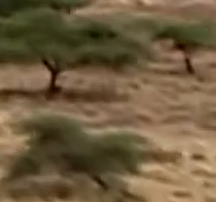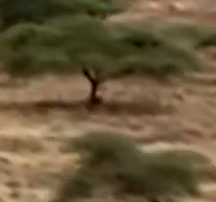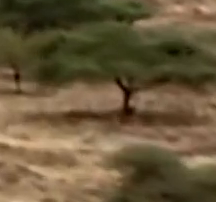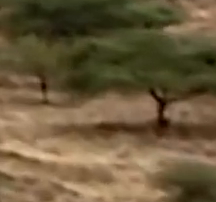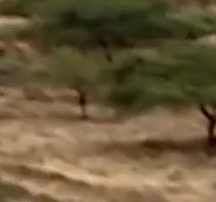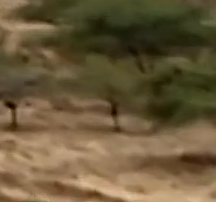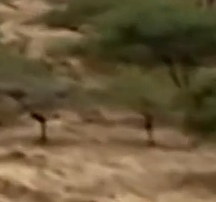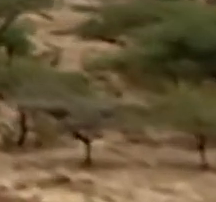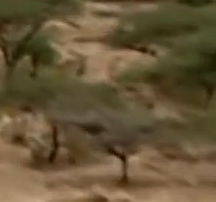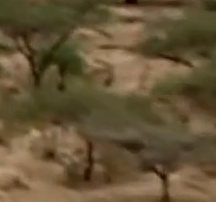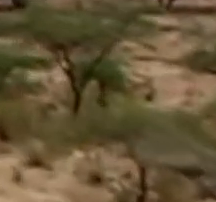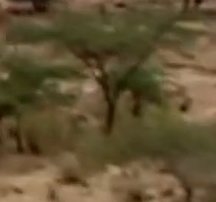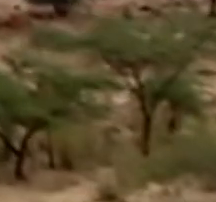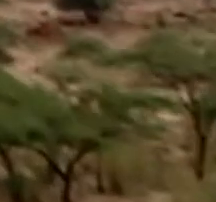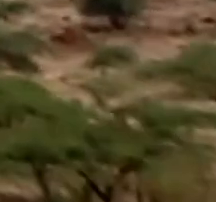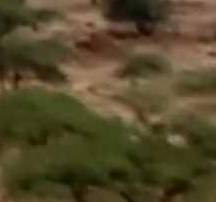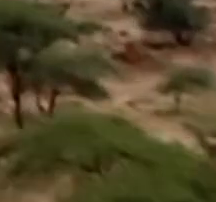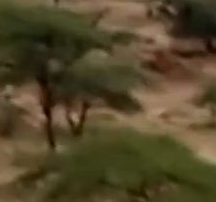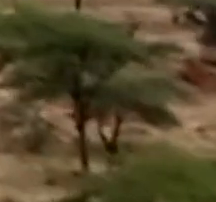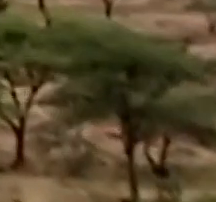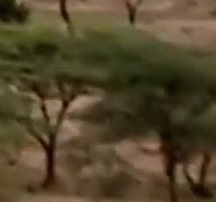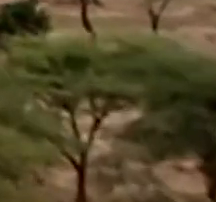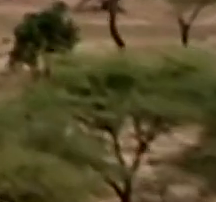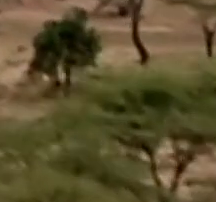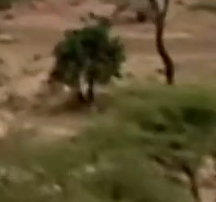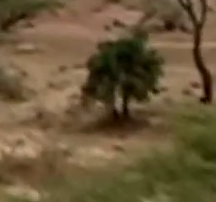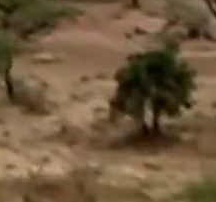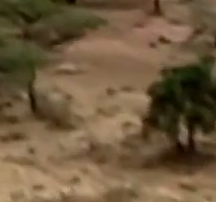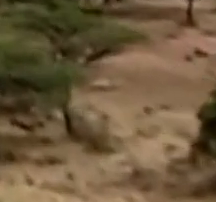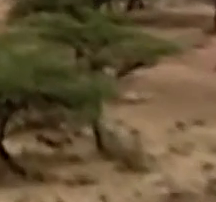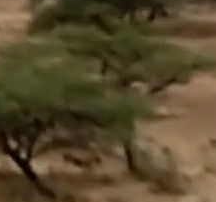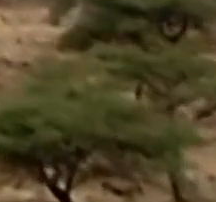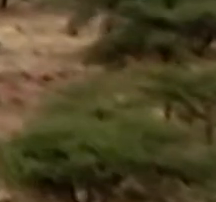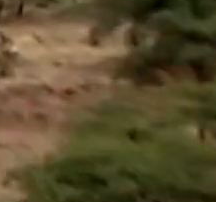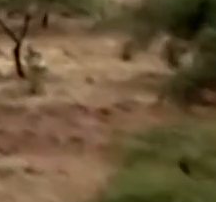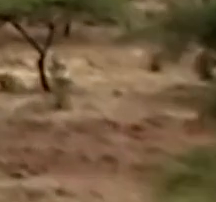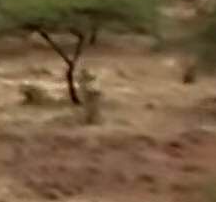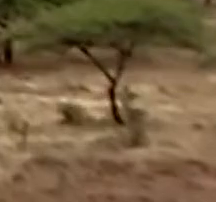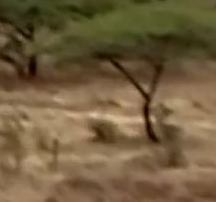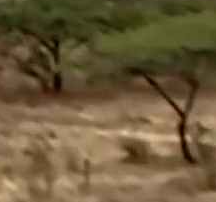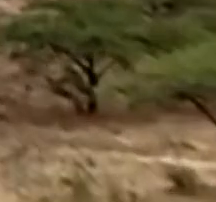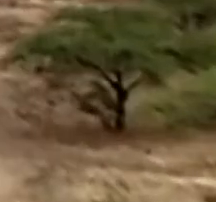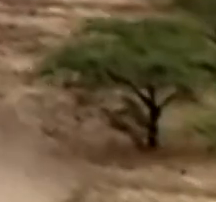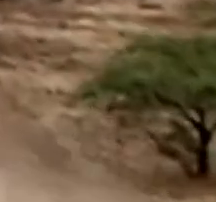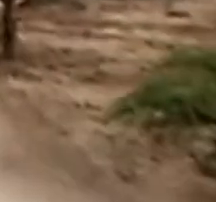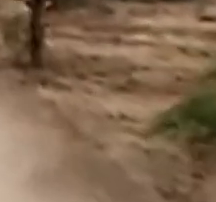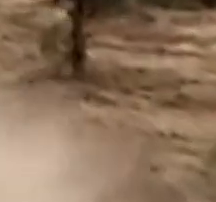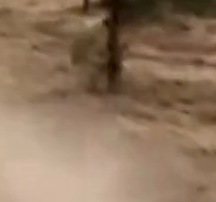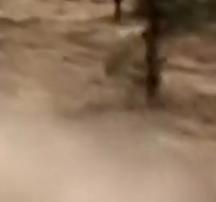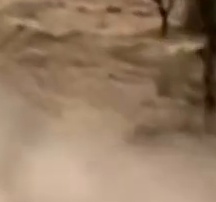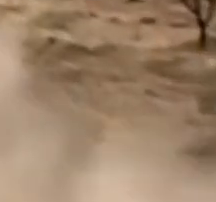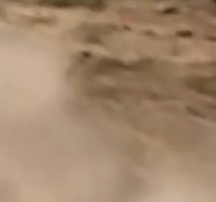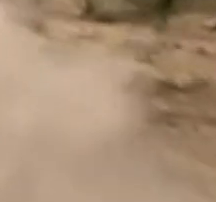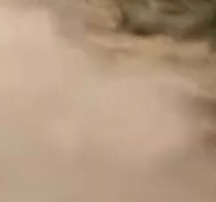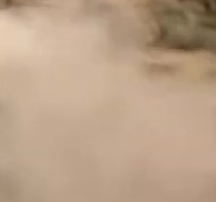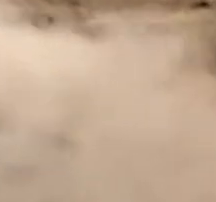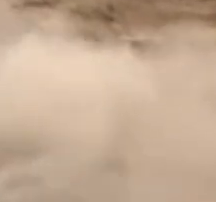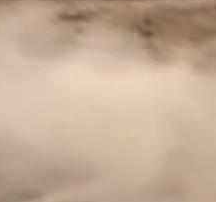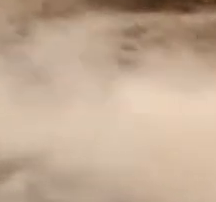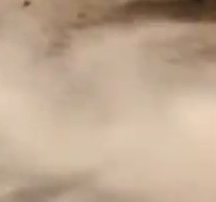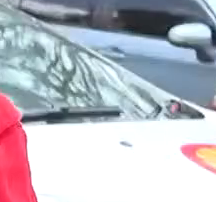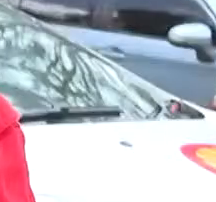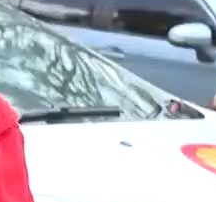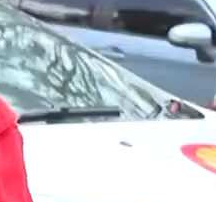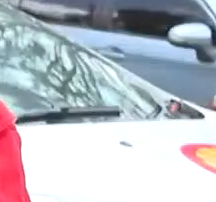for every kilometer, I have put a value of 1,000 shillings. That means I have to raise minimum 1.2 million Kenya shillings,